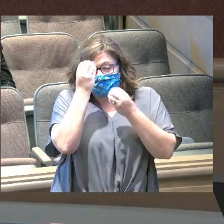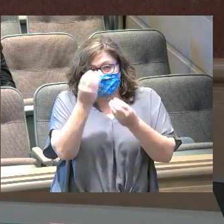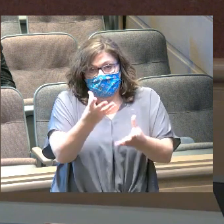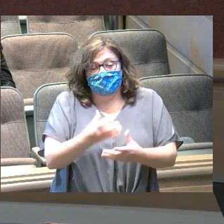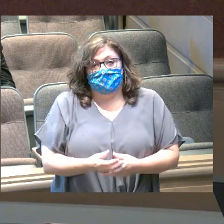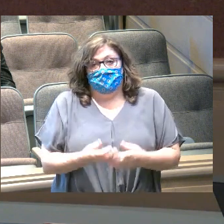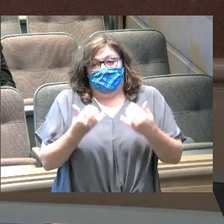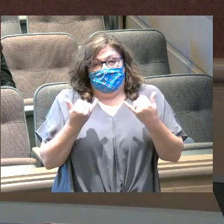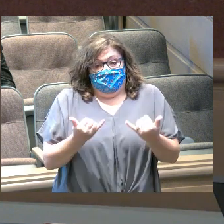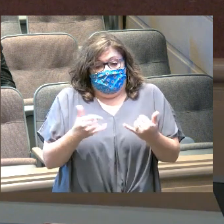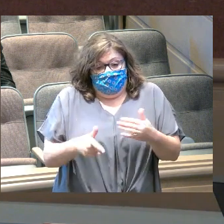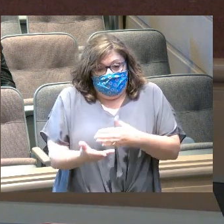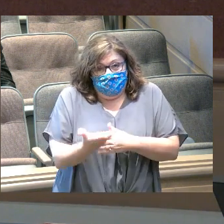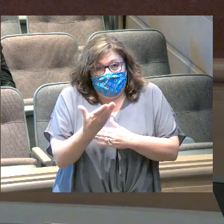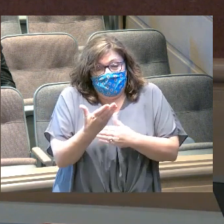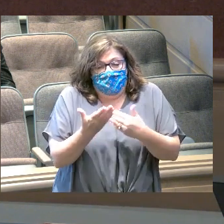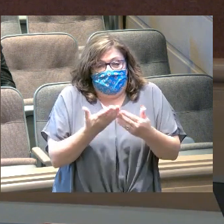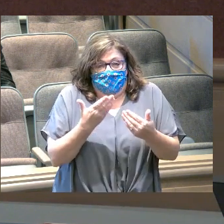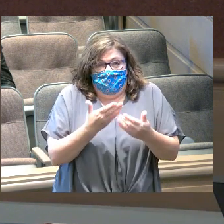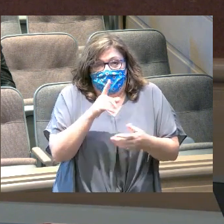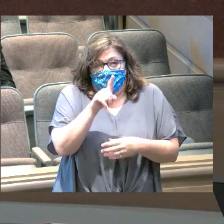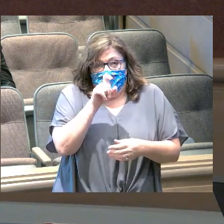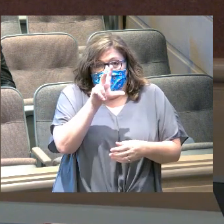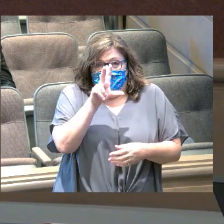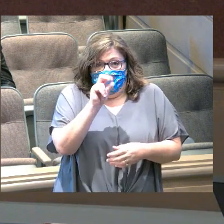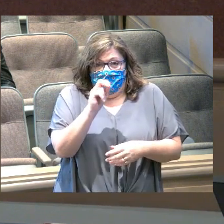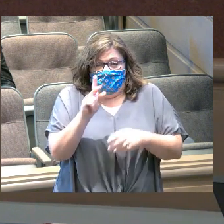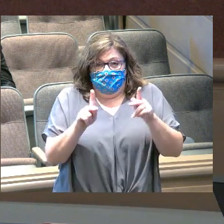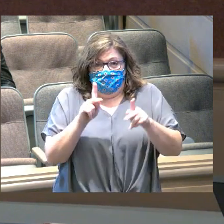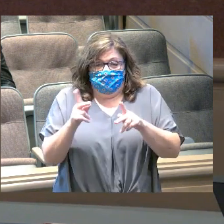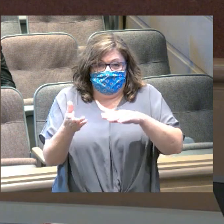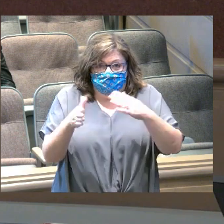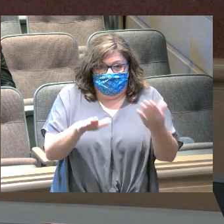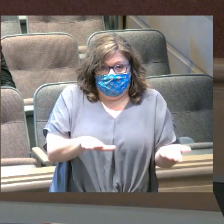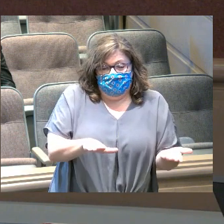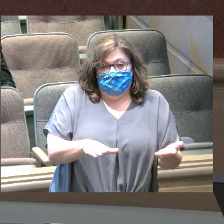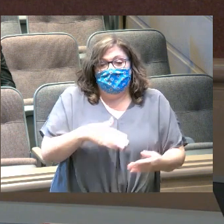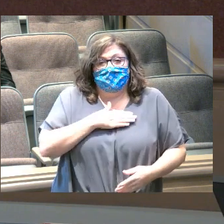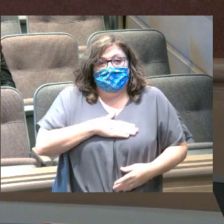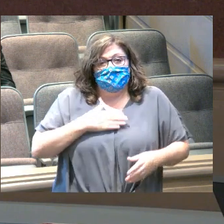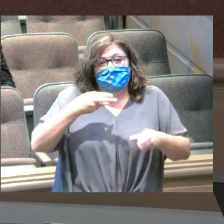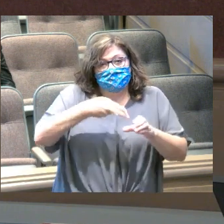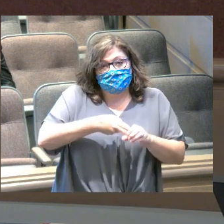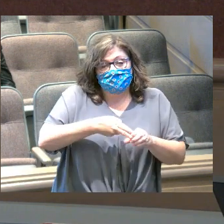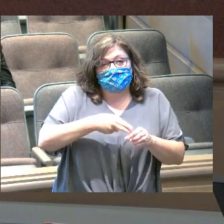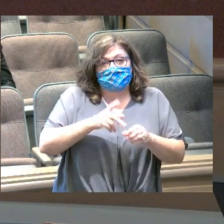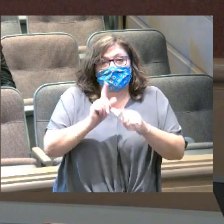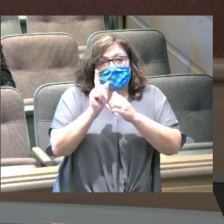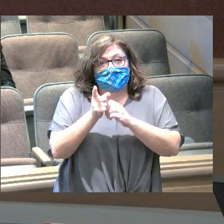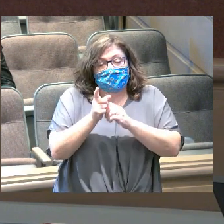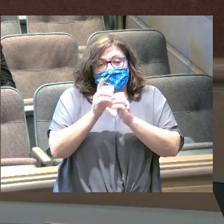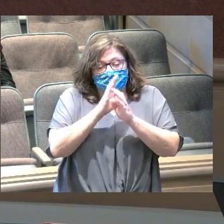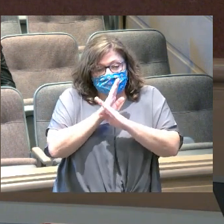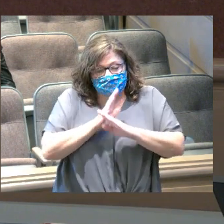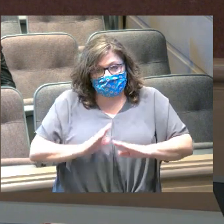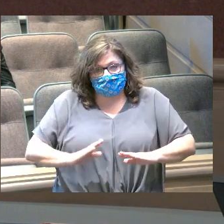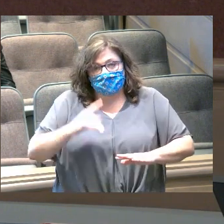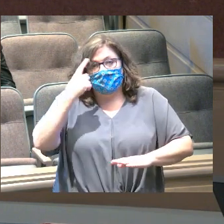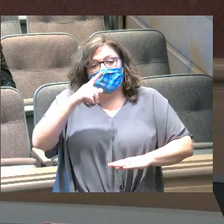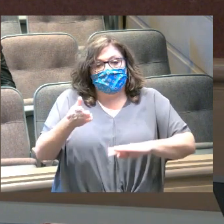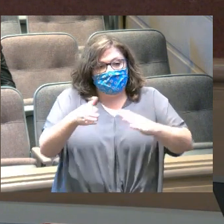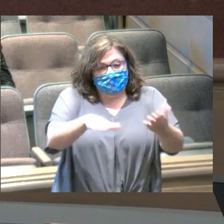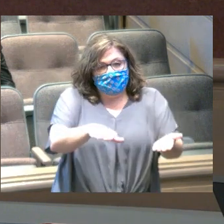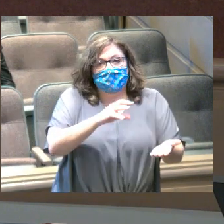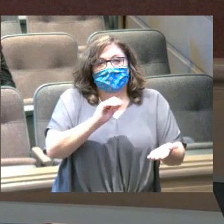almost 130 citizens in our community. Please join me in a moment of silence for the lives we've lost and for